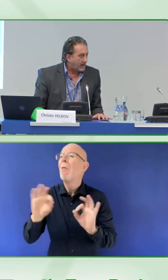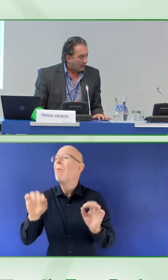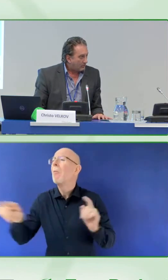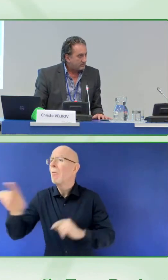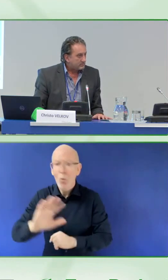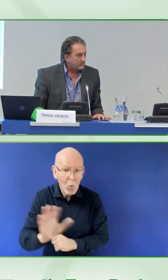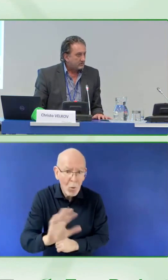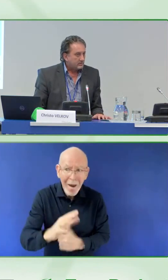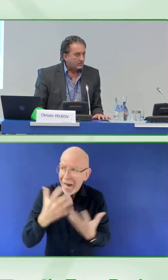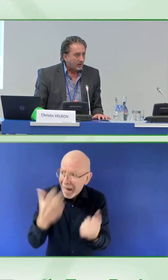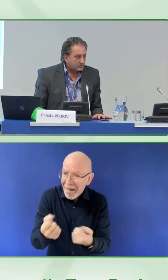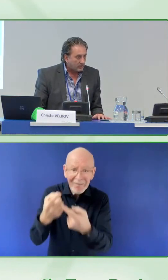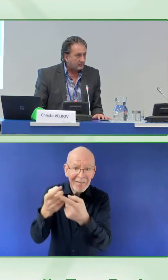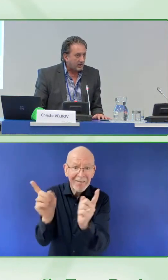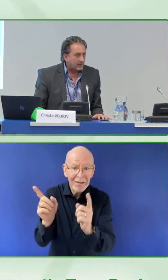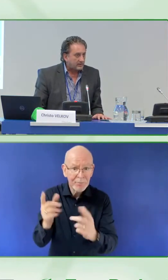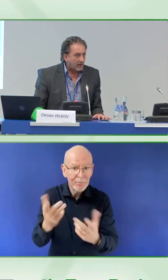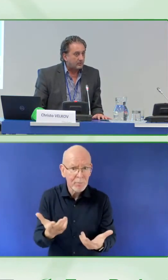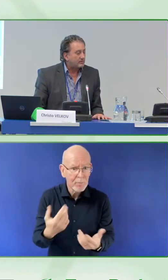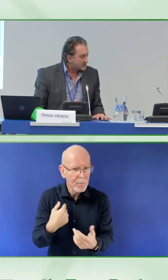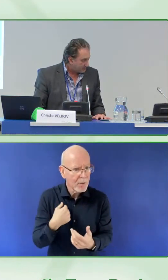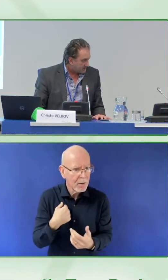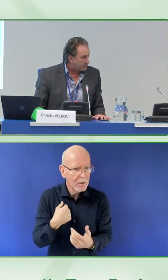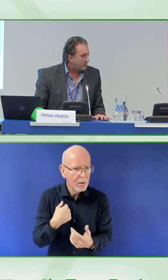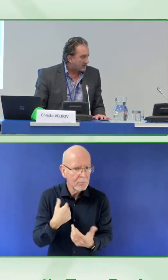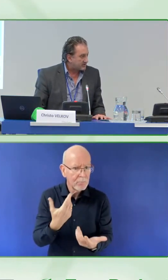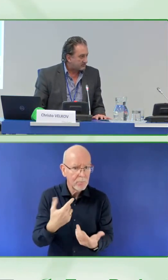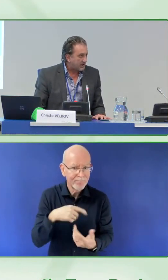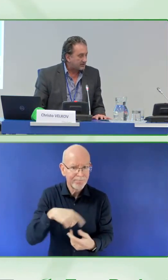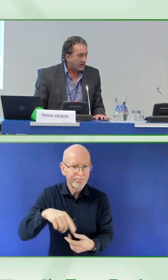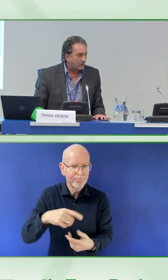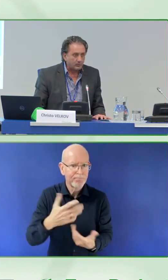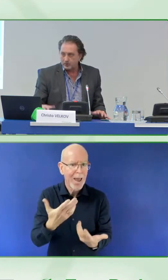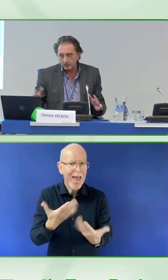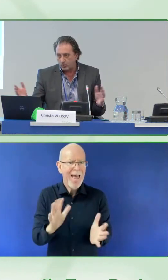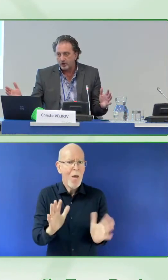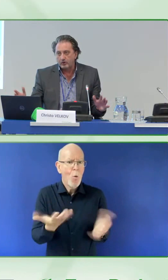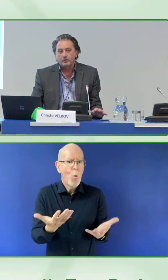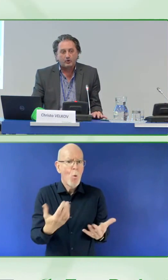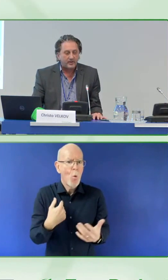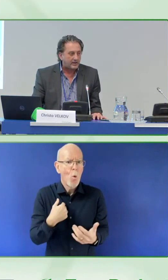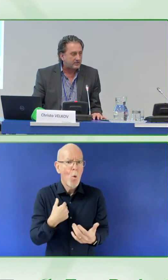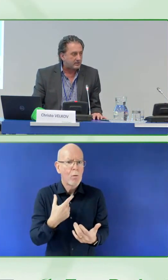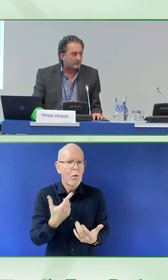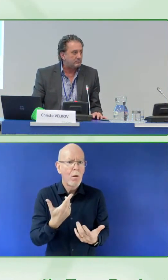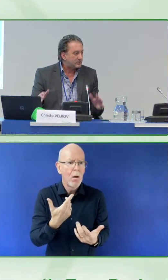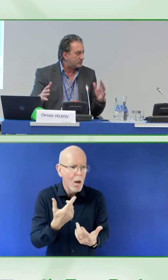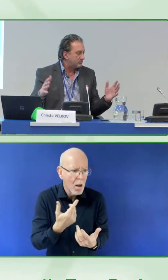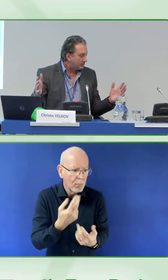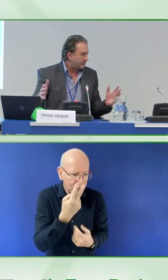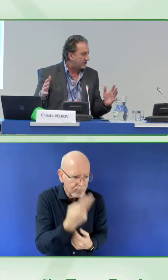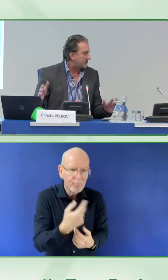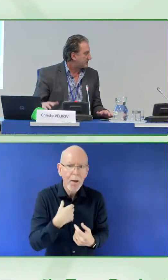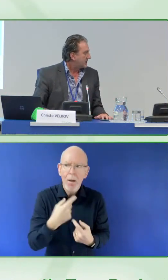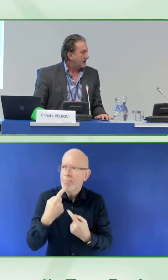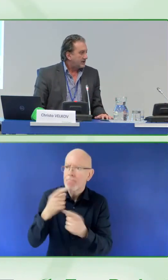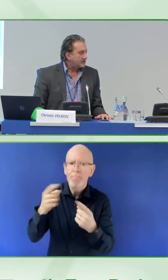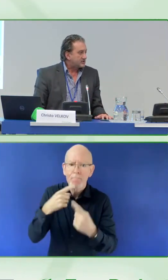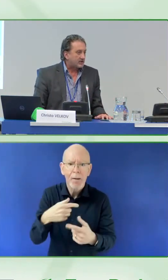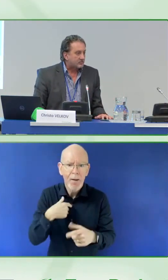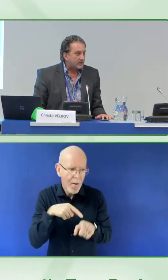Why now? Why talk about that now? There is a bit of momentum right now. We all know that, you know, the Me Too